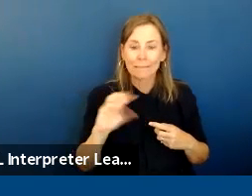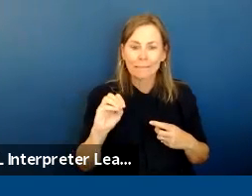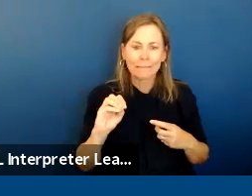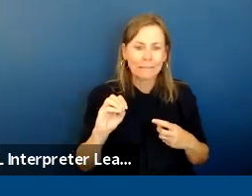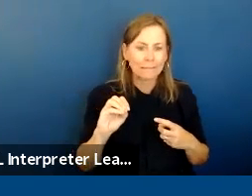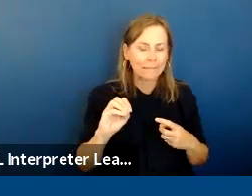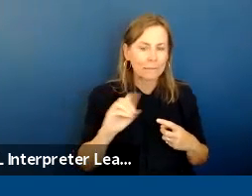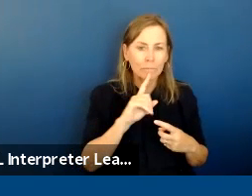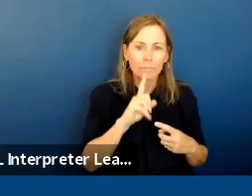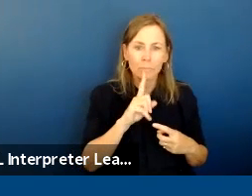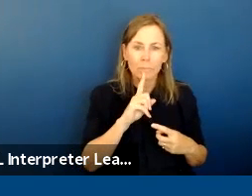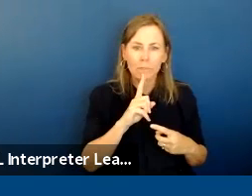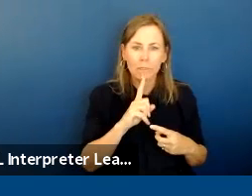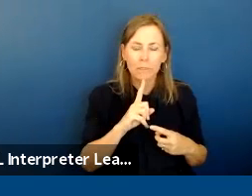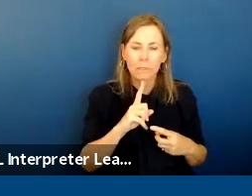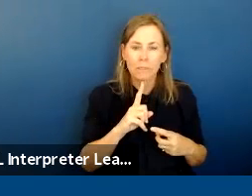address those.